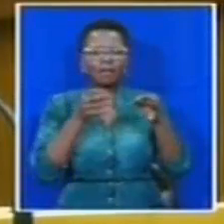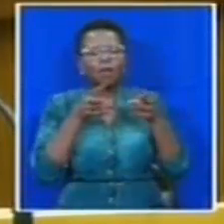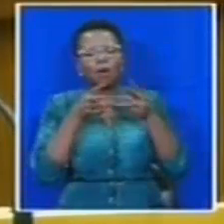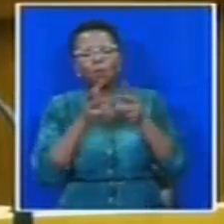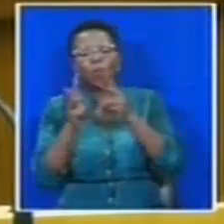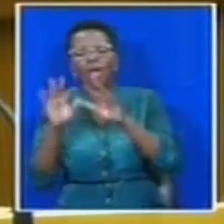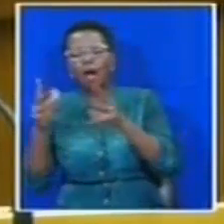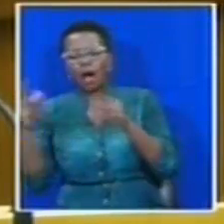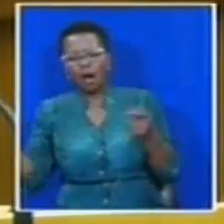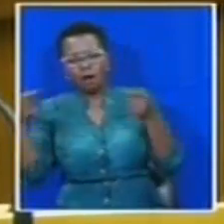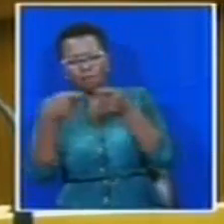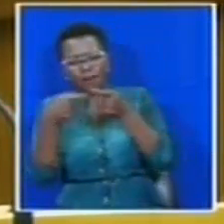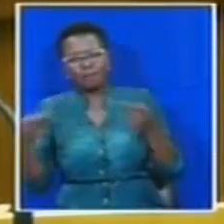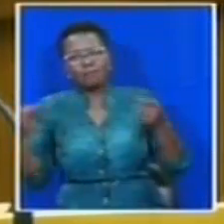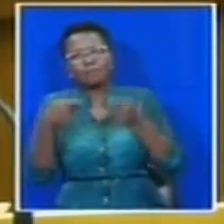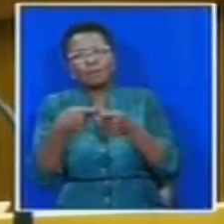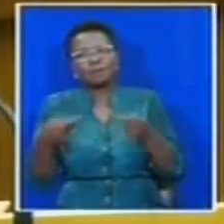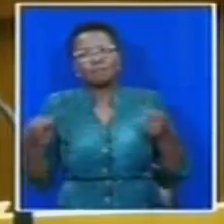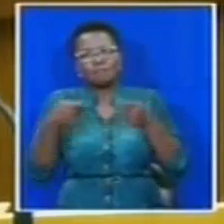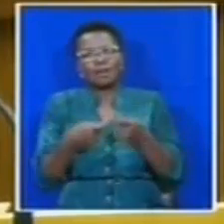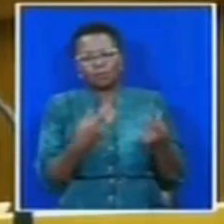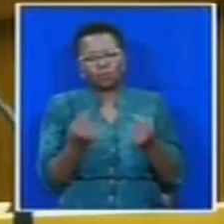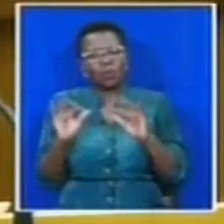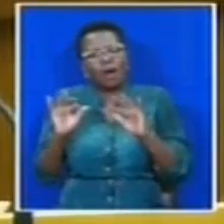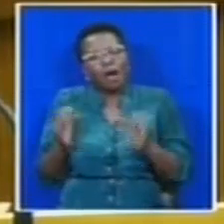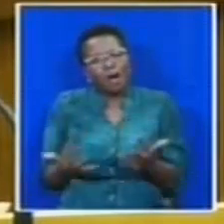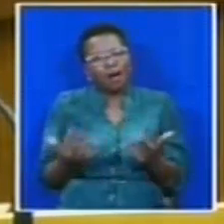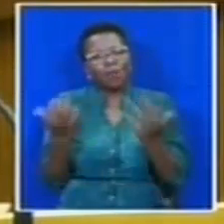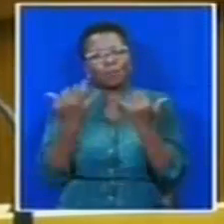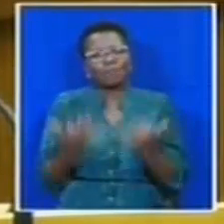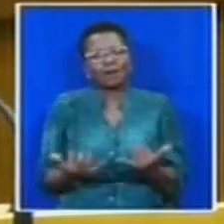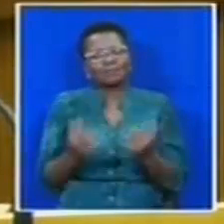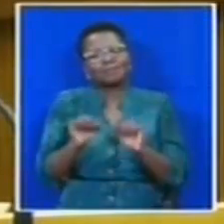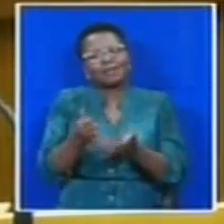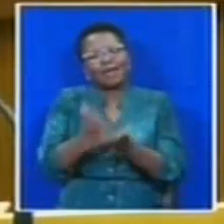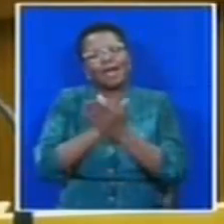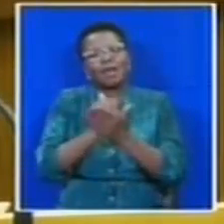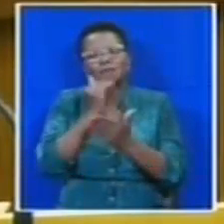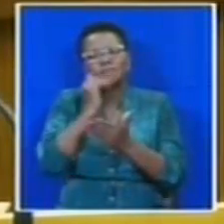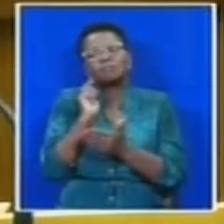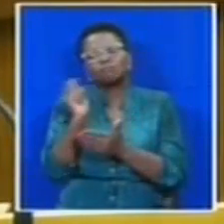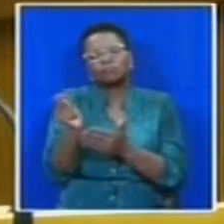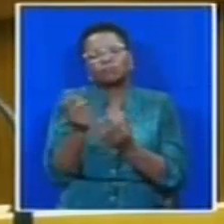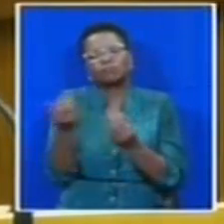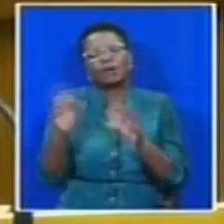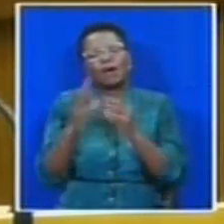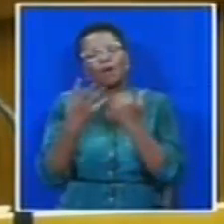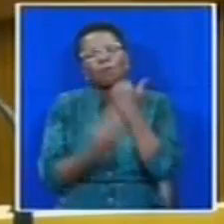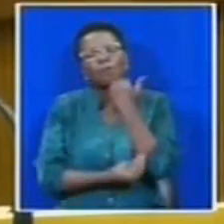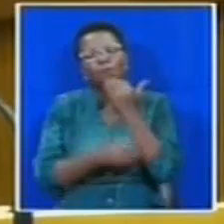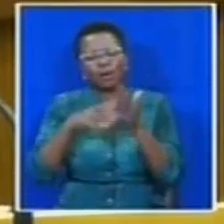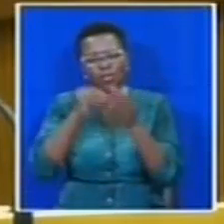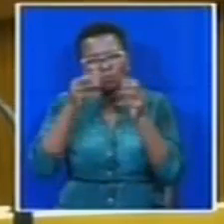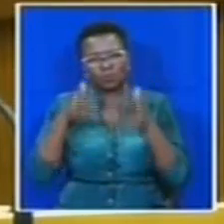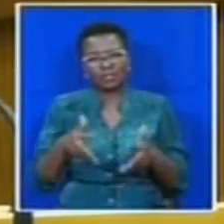of how the fiscus and other resources can be combined to meet the needs that some of the students have. and we need